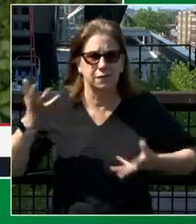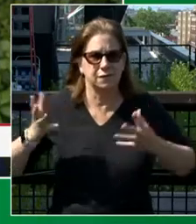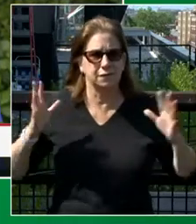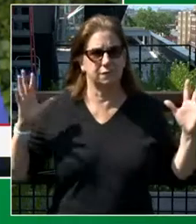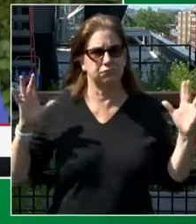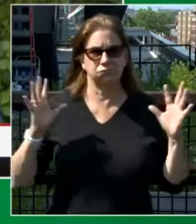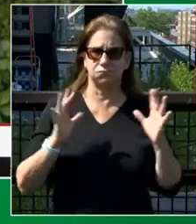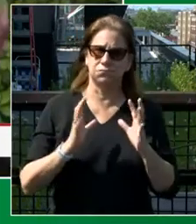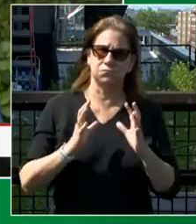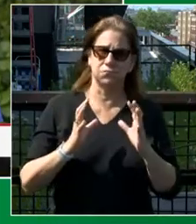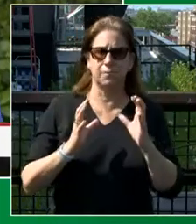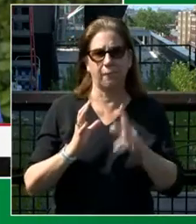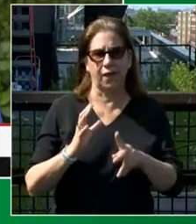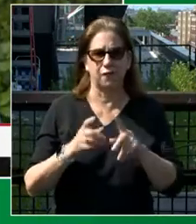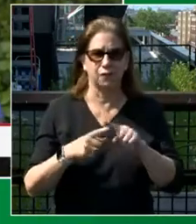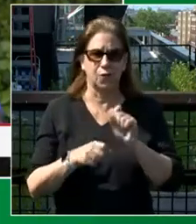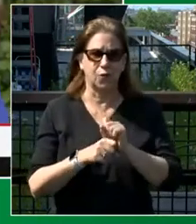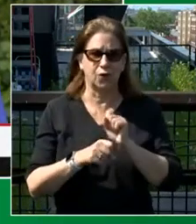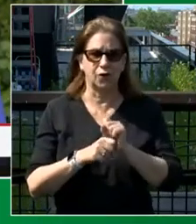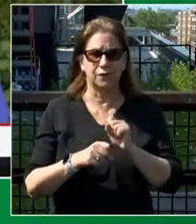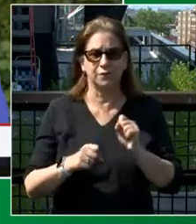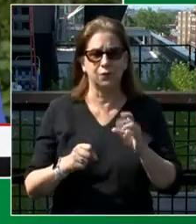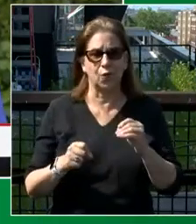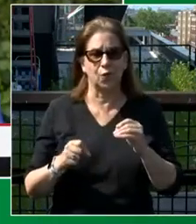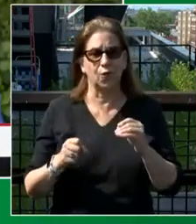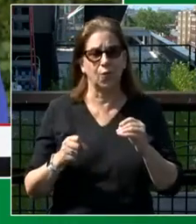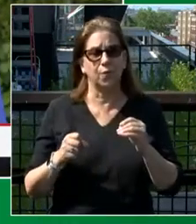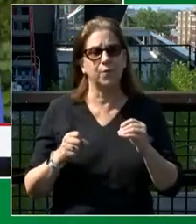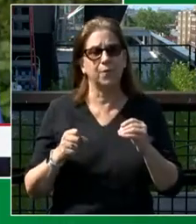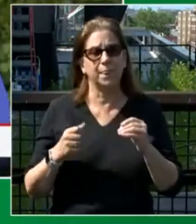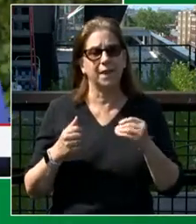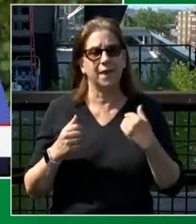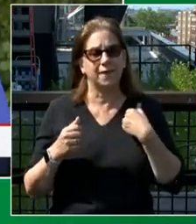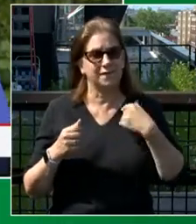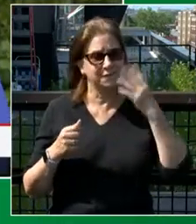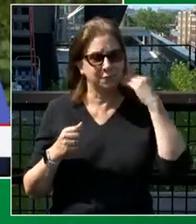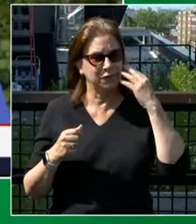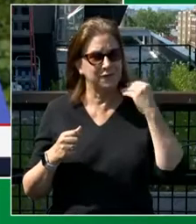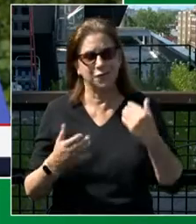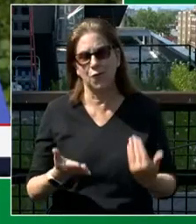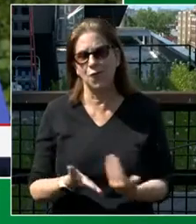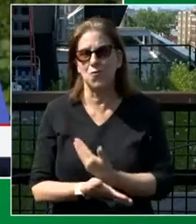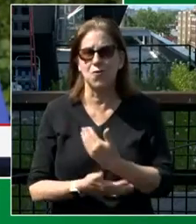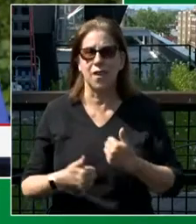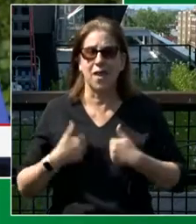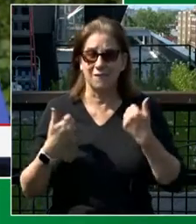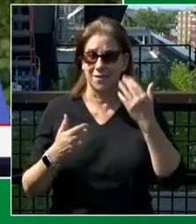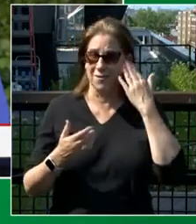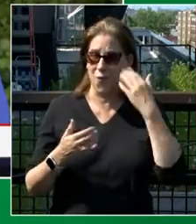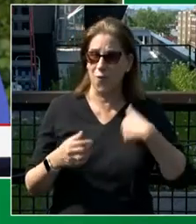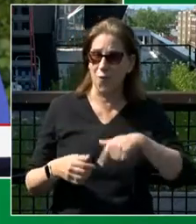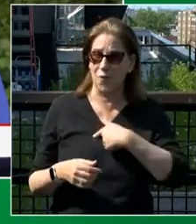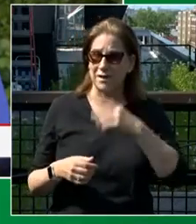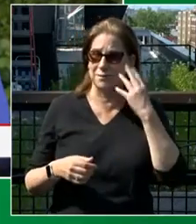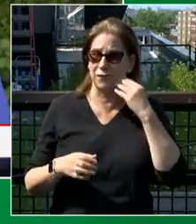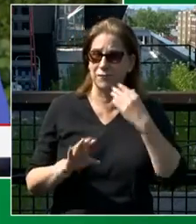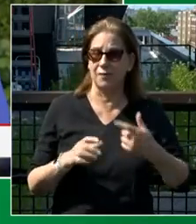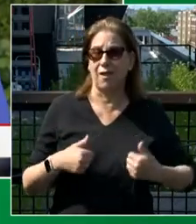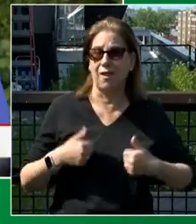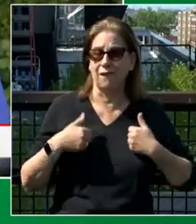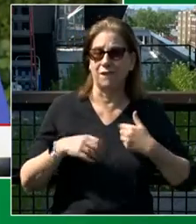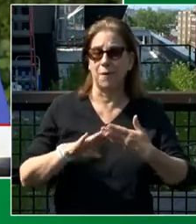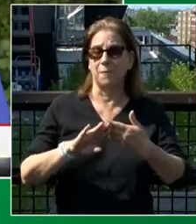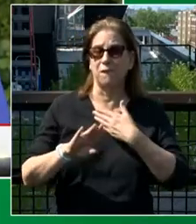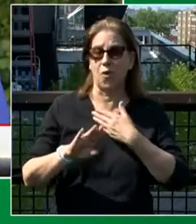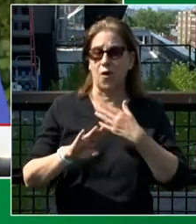around, because, we do have a bar here as well, too. So we do have some of those restrictions still left until June 11th. But what we're really